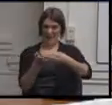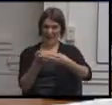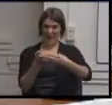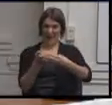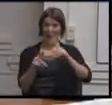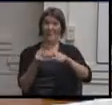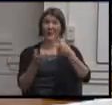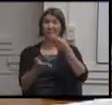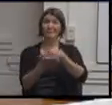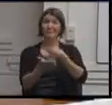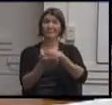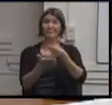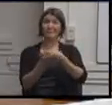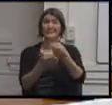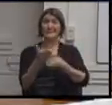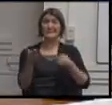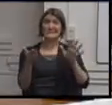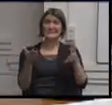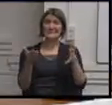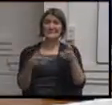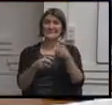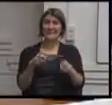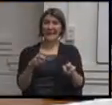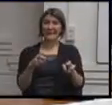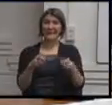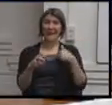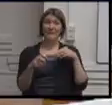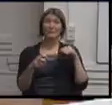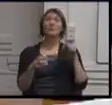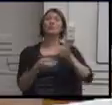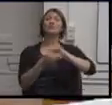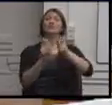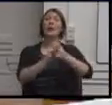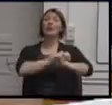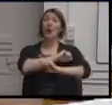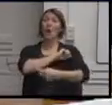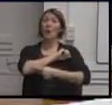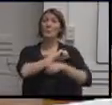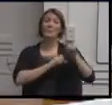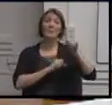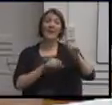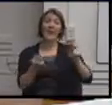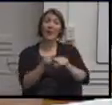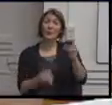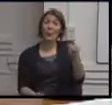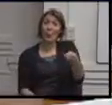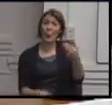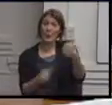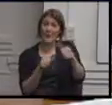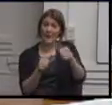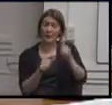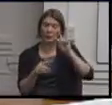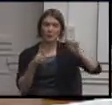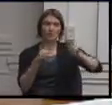is facilitated in part because we need to move to pay-as-you-throw beginning in July